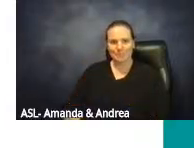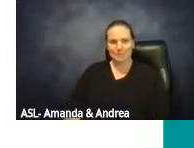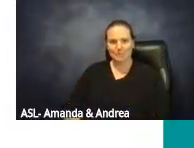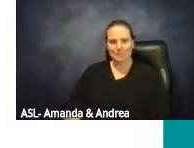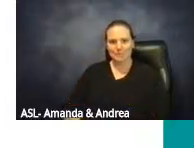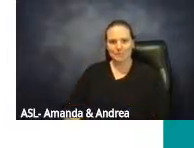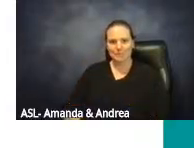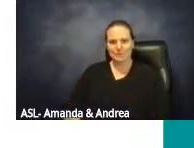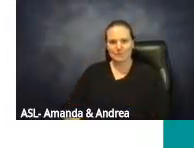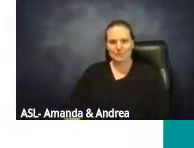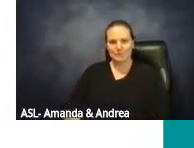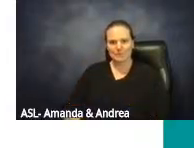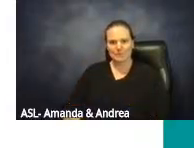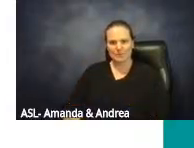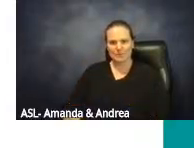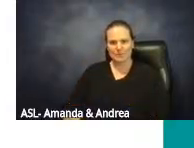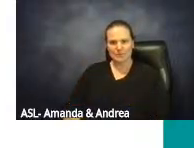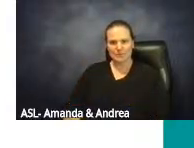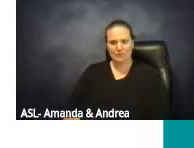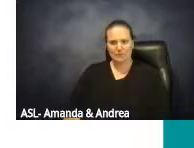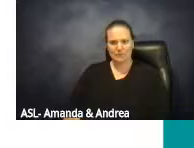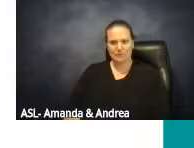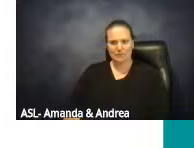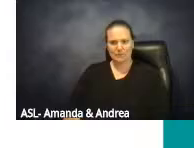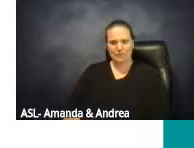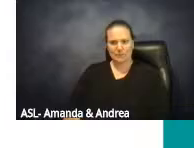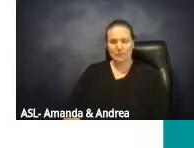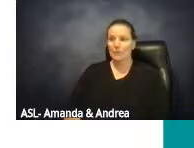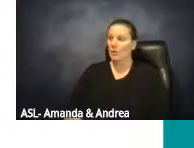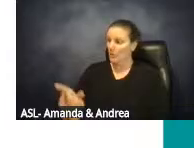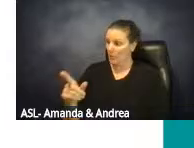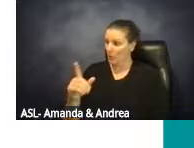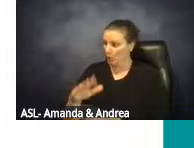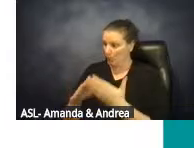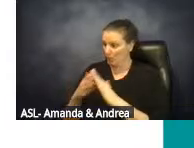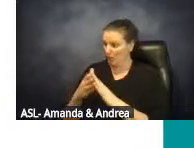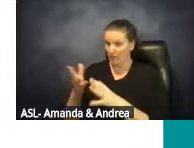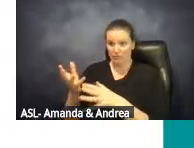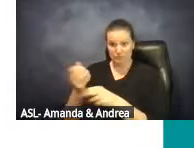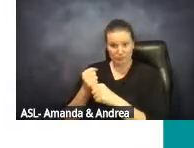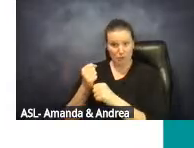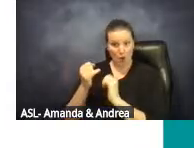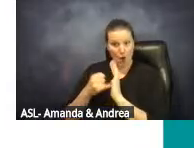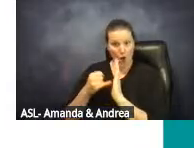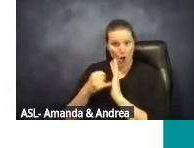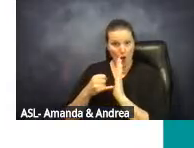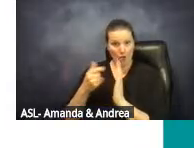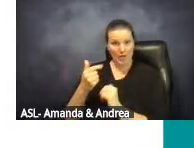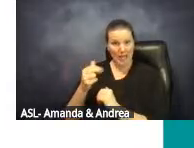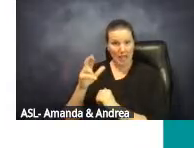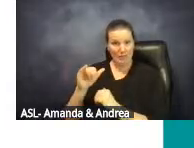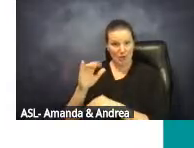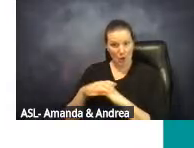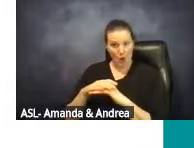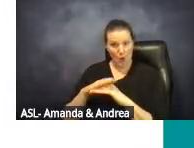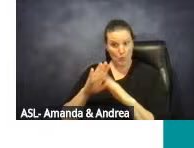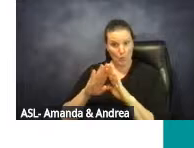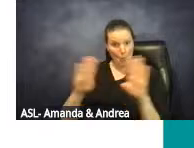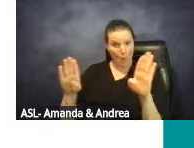So do I understand correctly that we can call community and have like art gallery on these wall spaces?